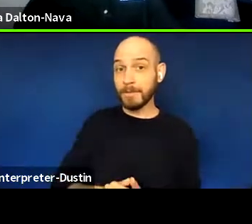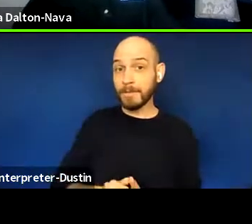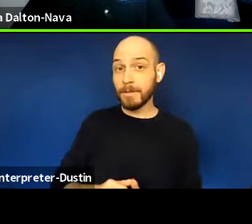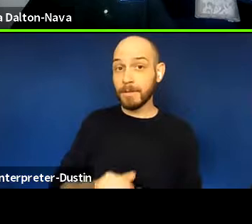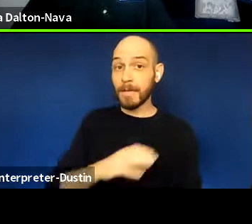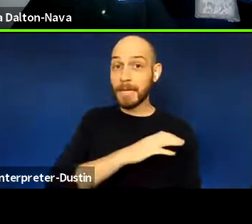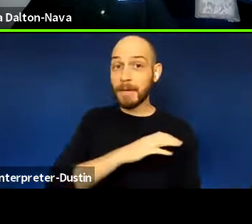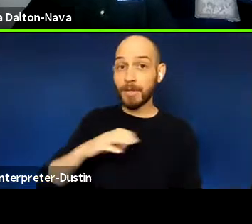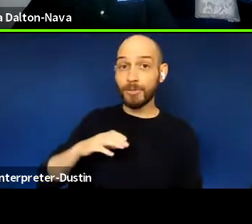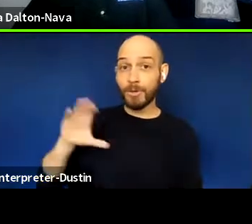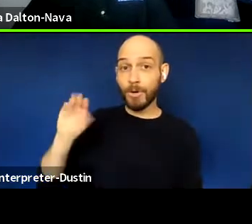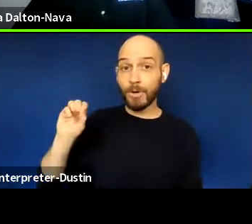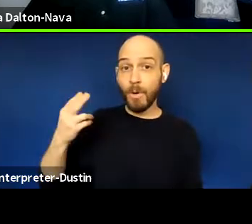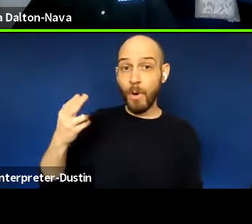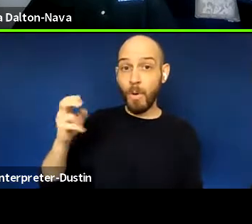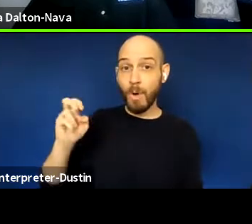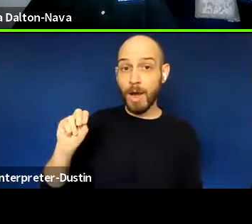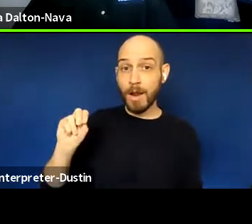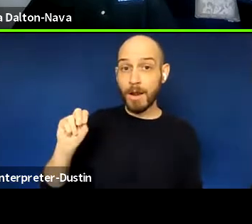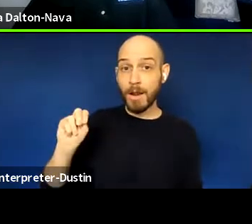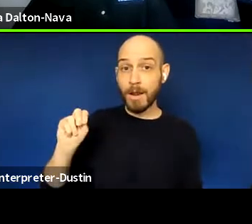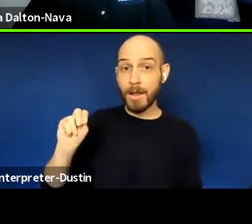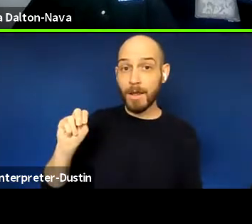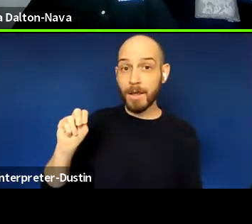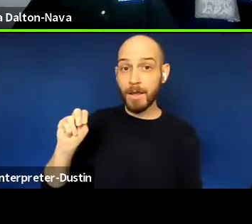Commissioner Cohen,